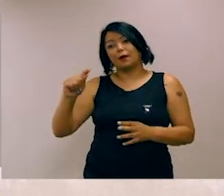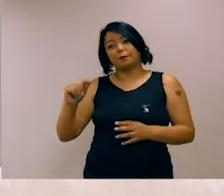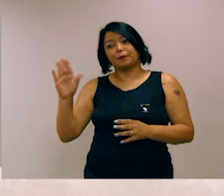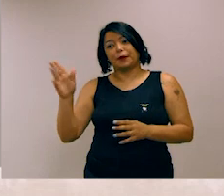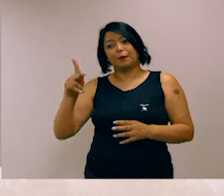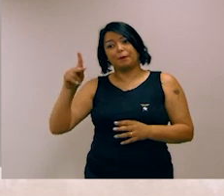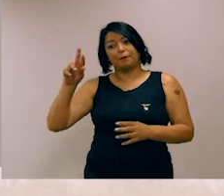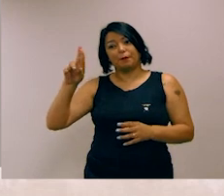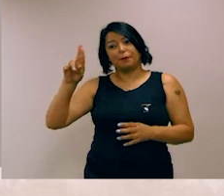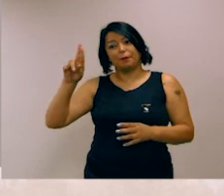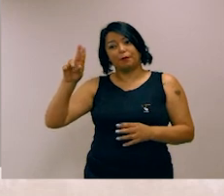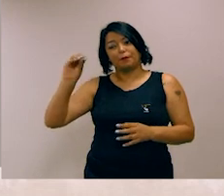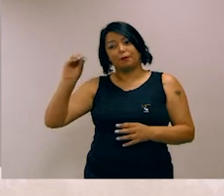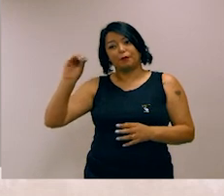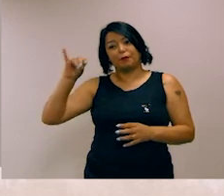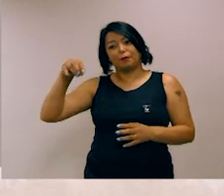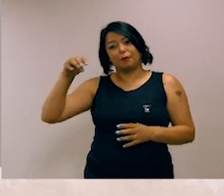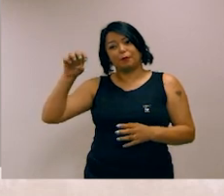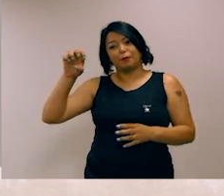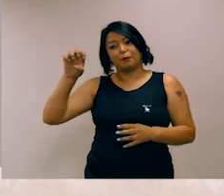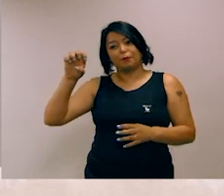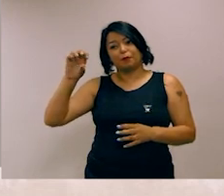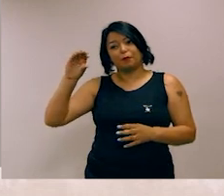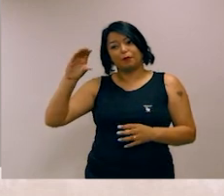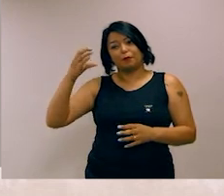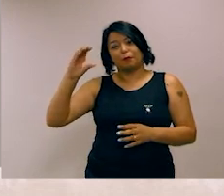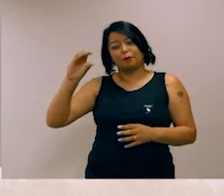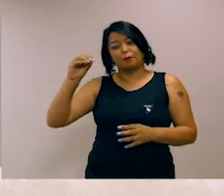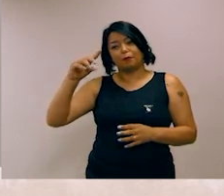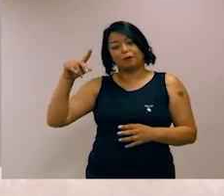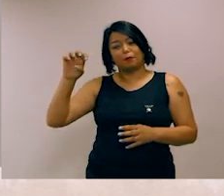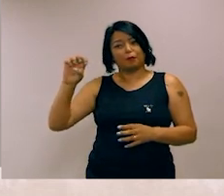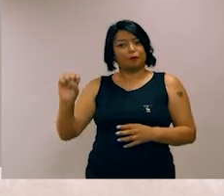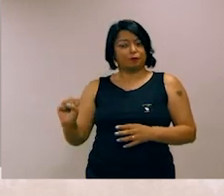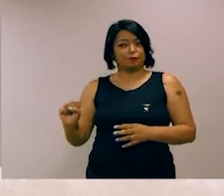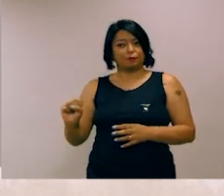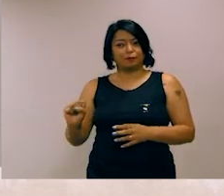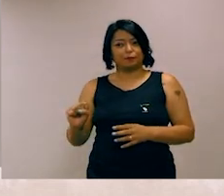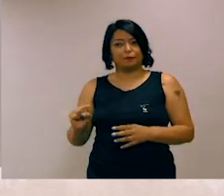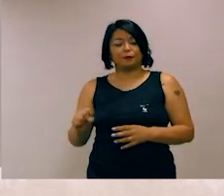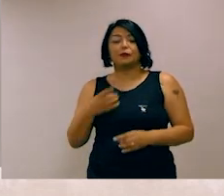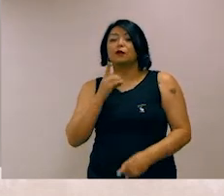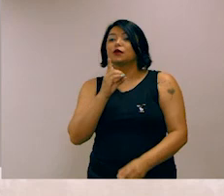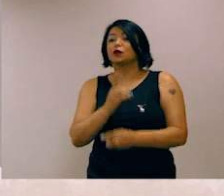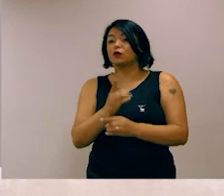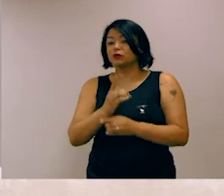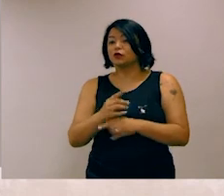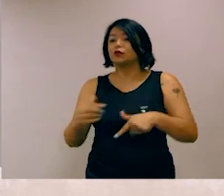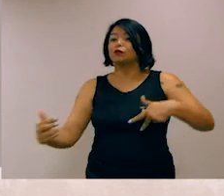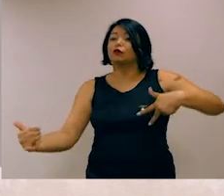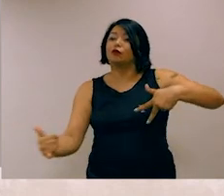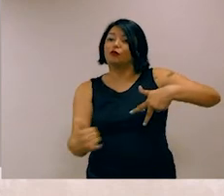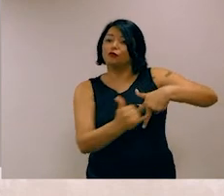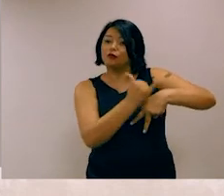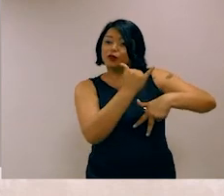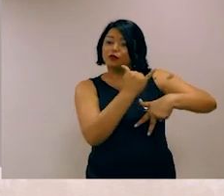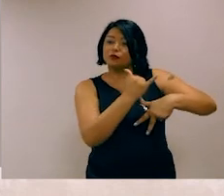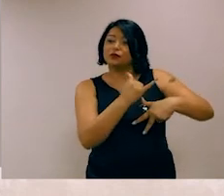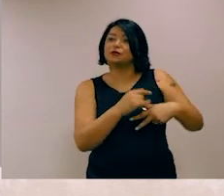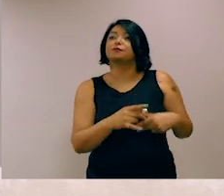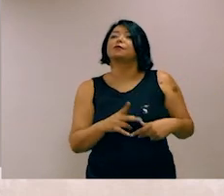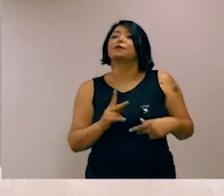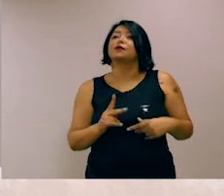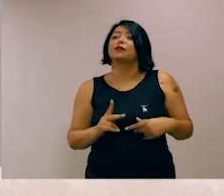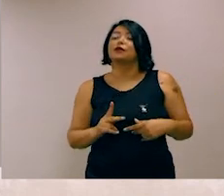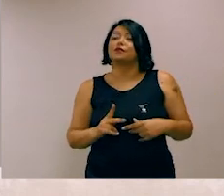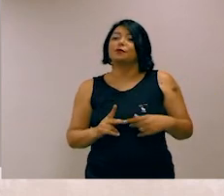body parts of this projections. So thank God we are finding the victims. So every